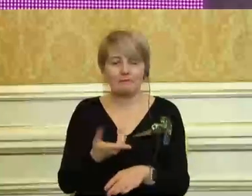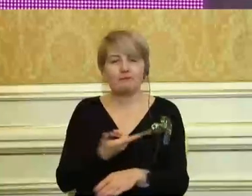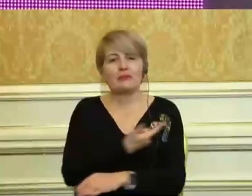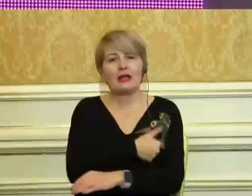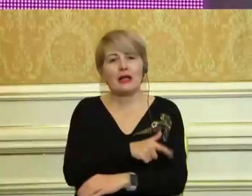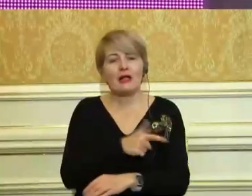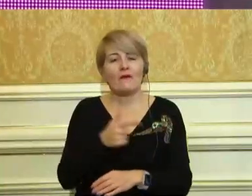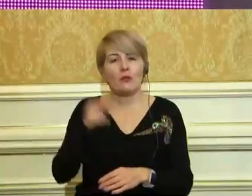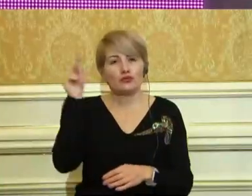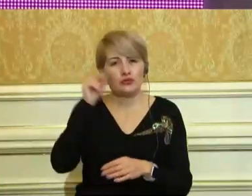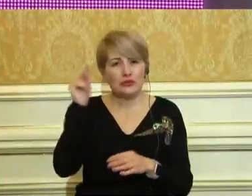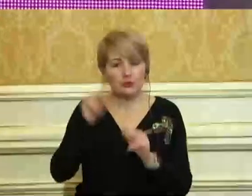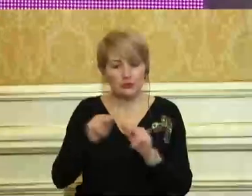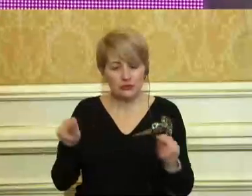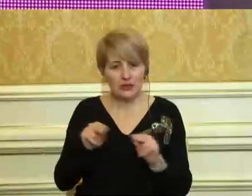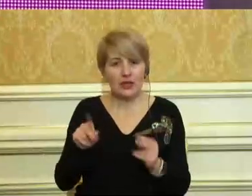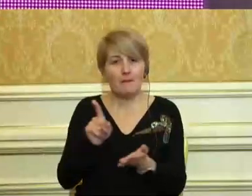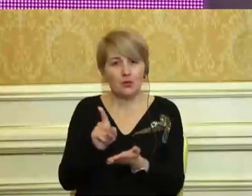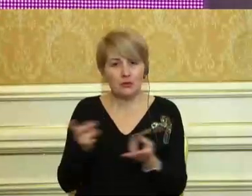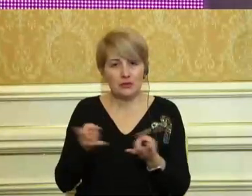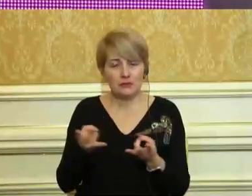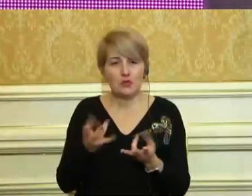of hours. Is it